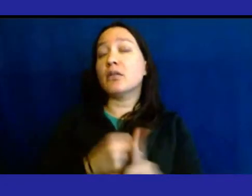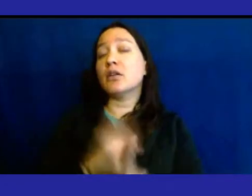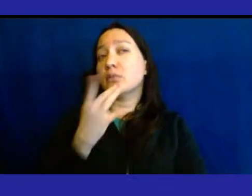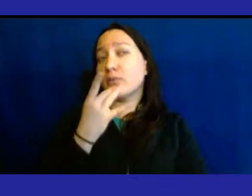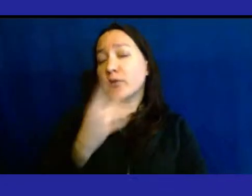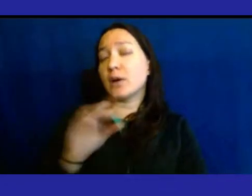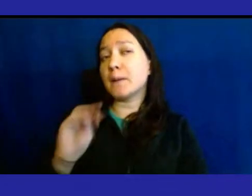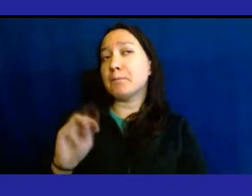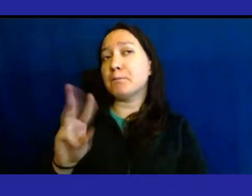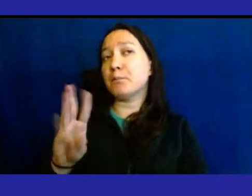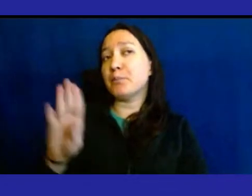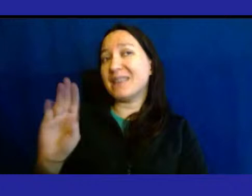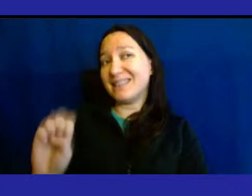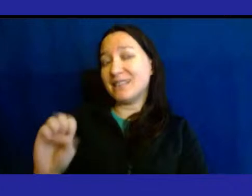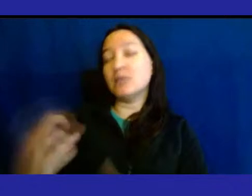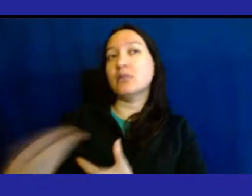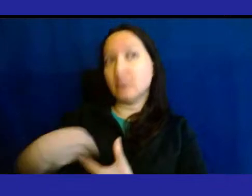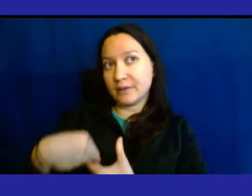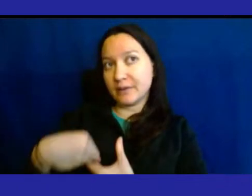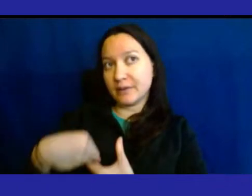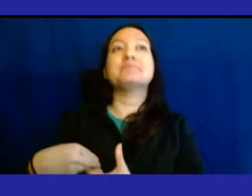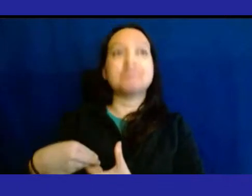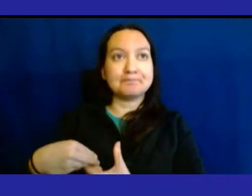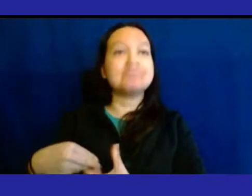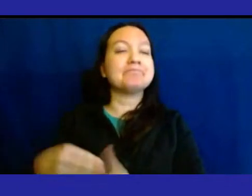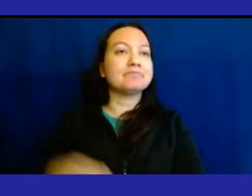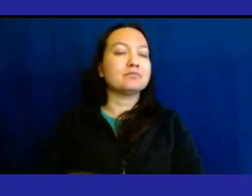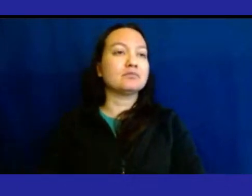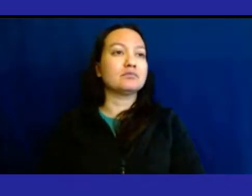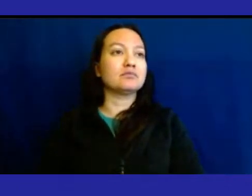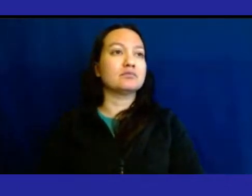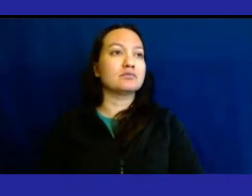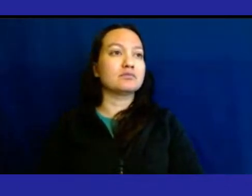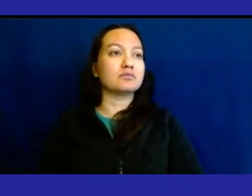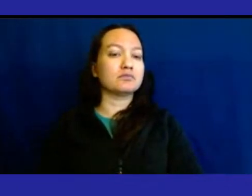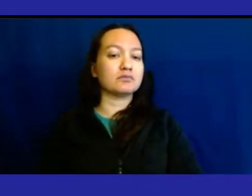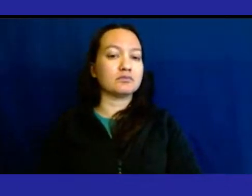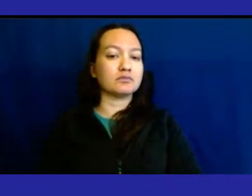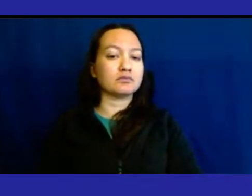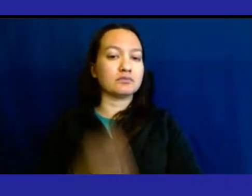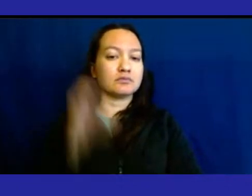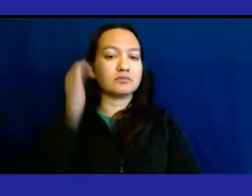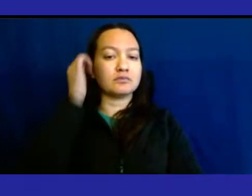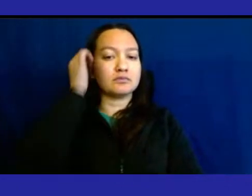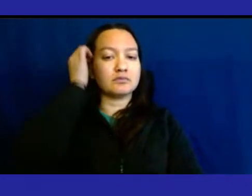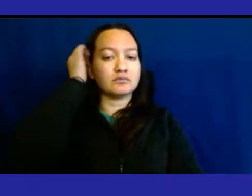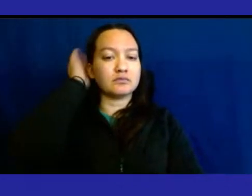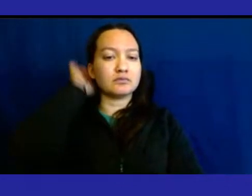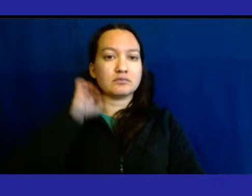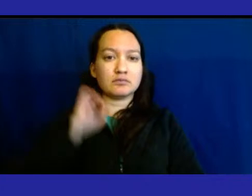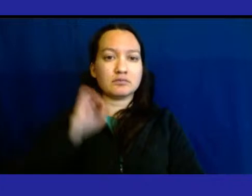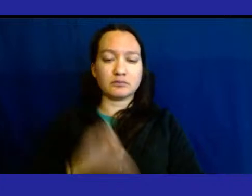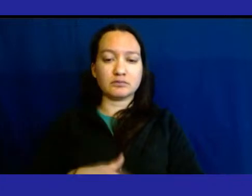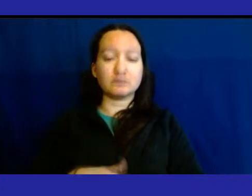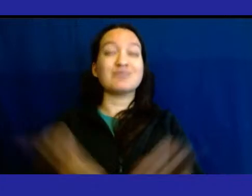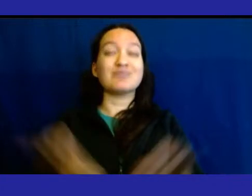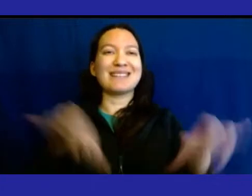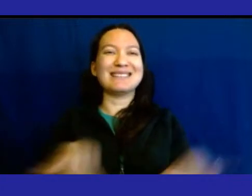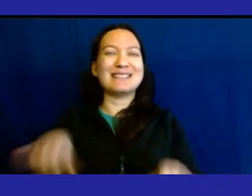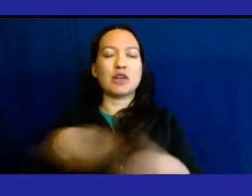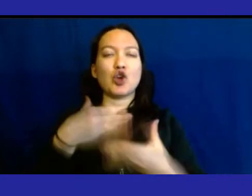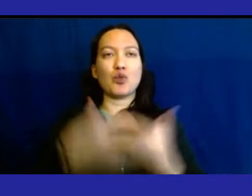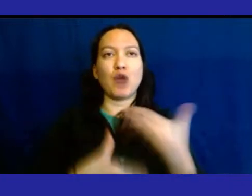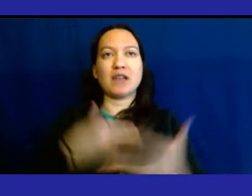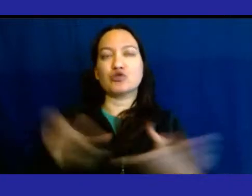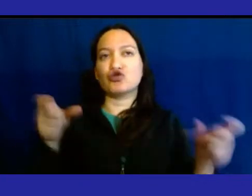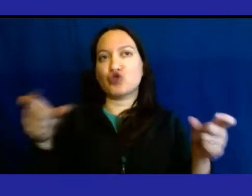to participate in that less than $1 million discretionary purchase method. We have standard processes and controls